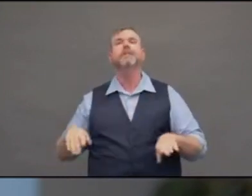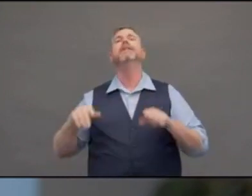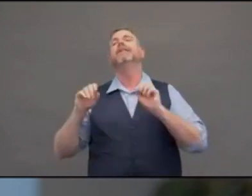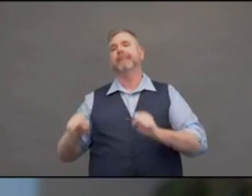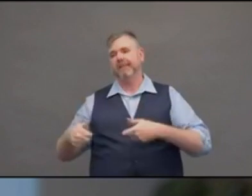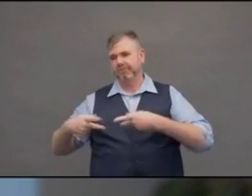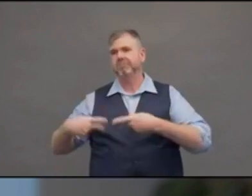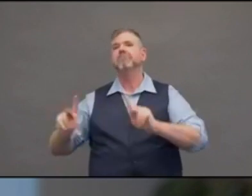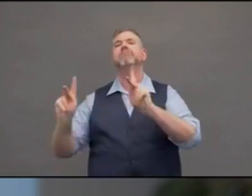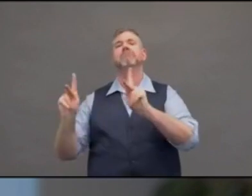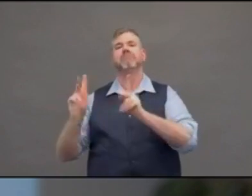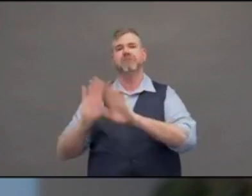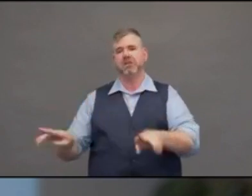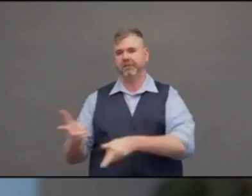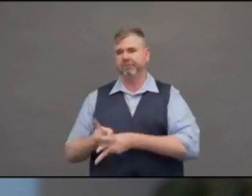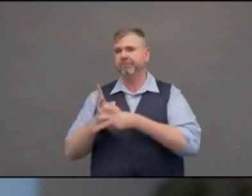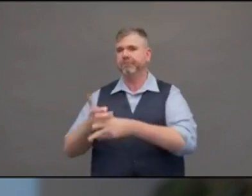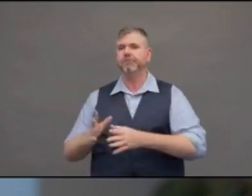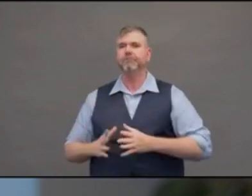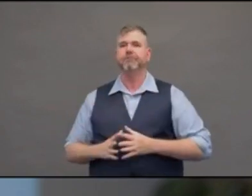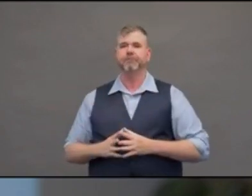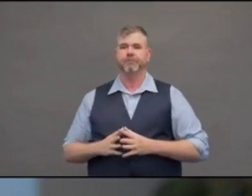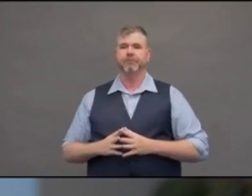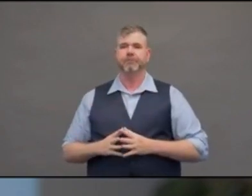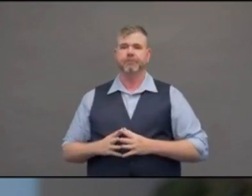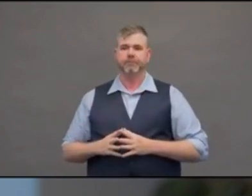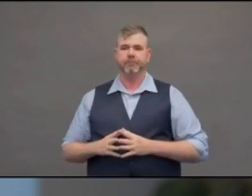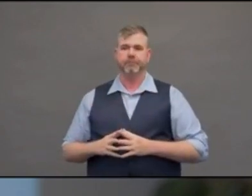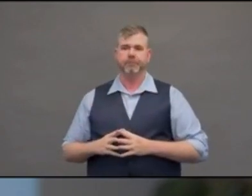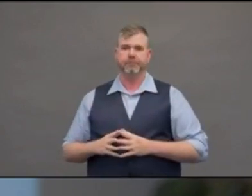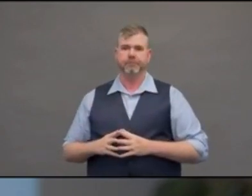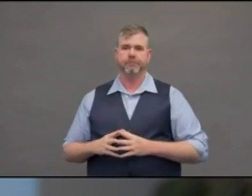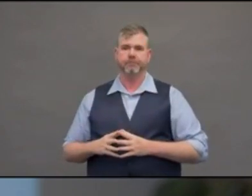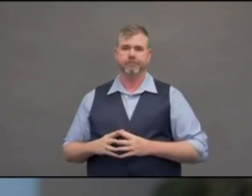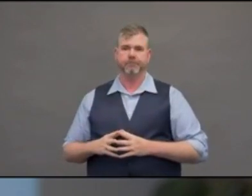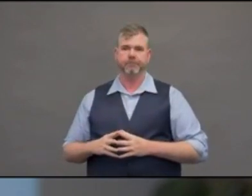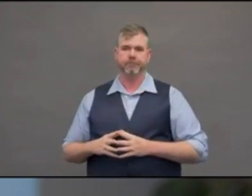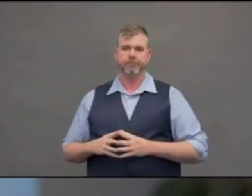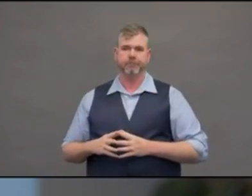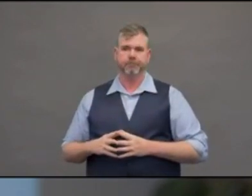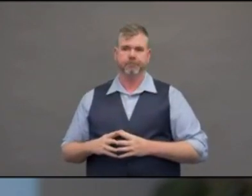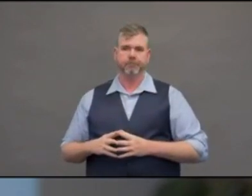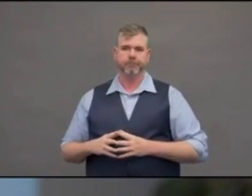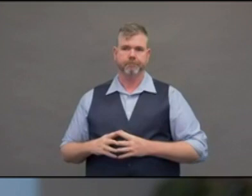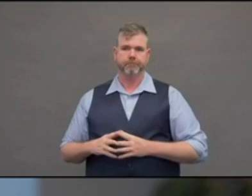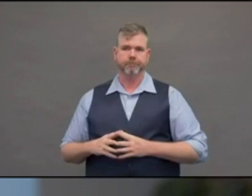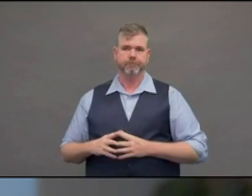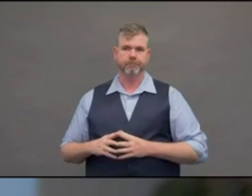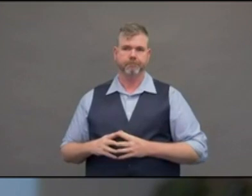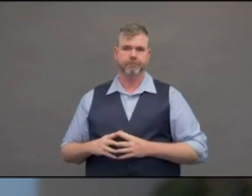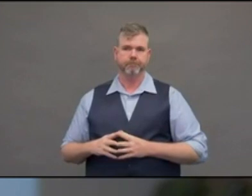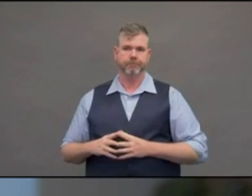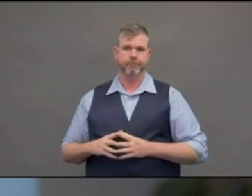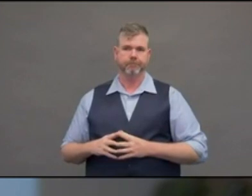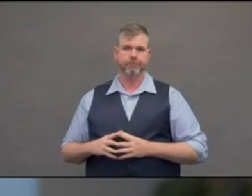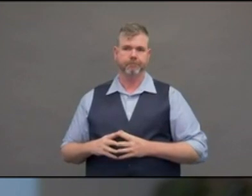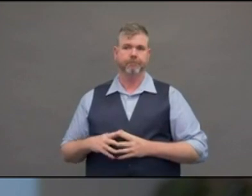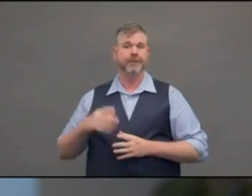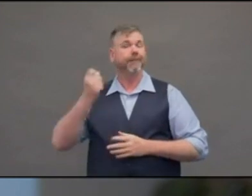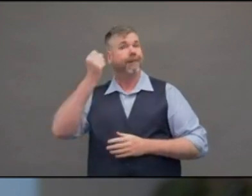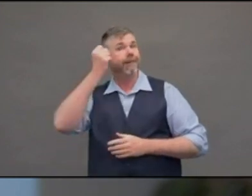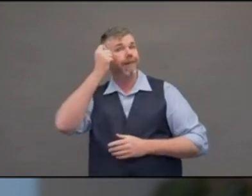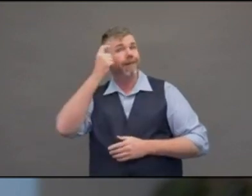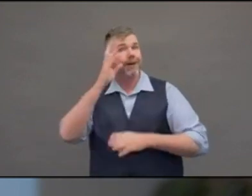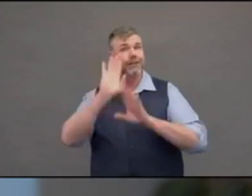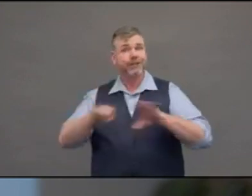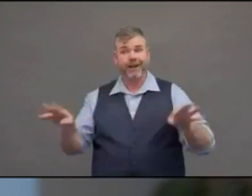criteria, and one of the most important of which is that it has to be with a stable group of no more than 12 children. And that's really